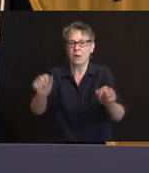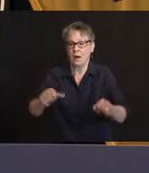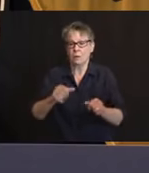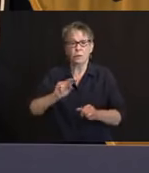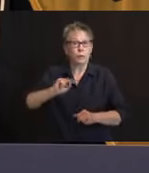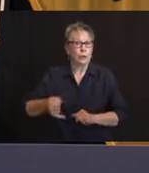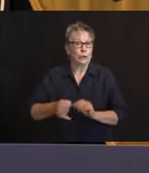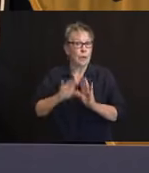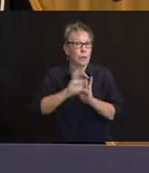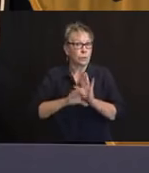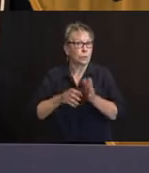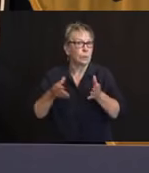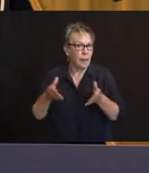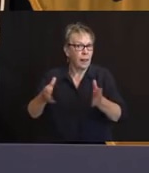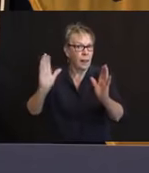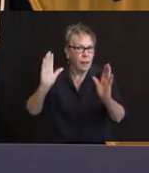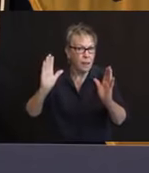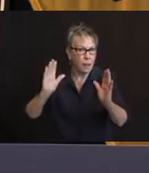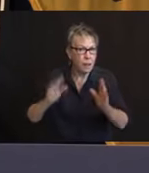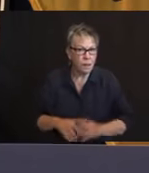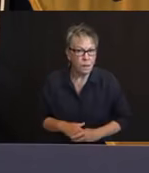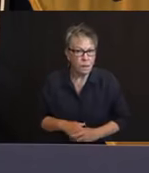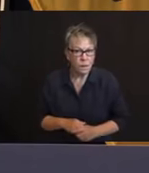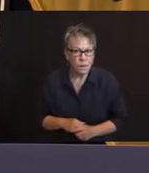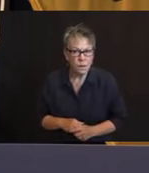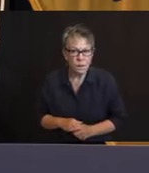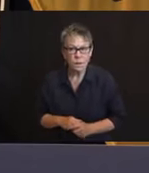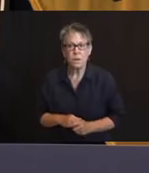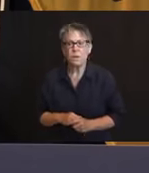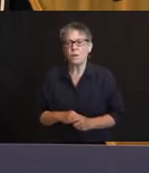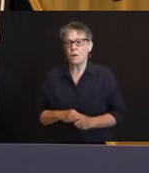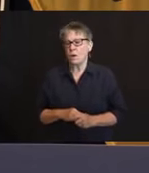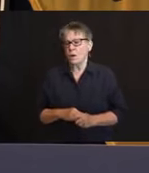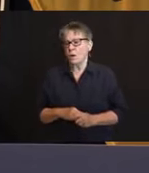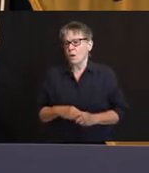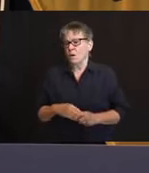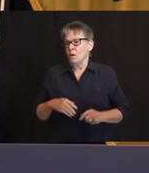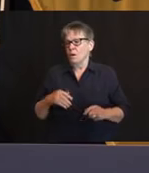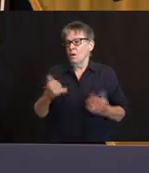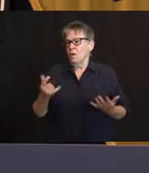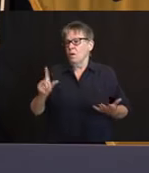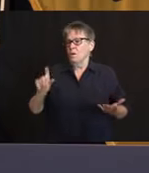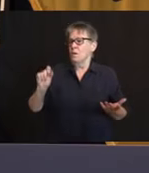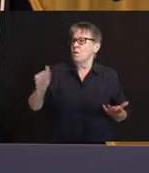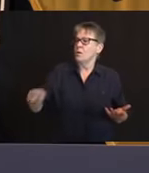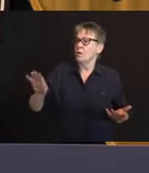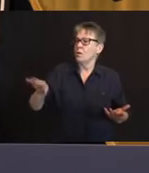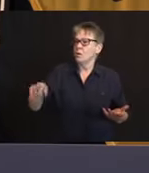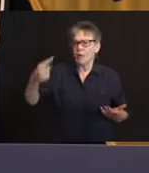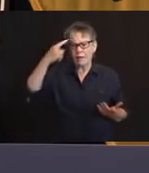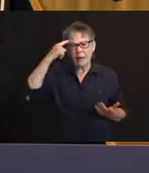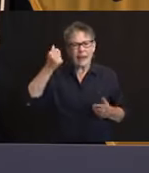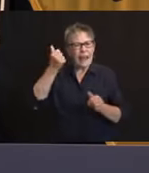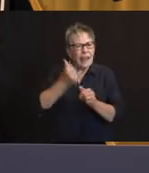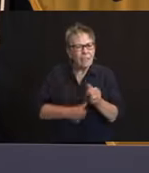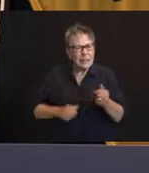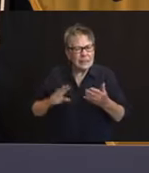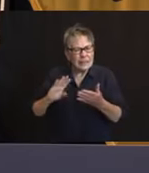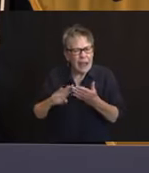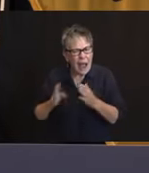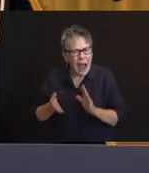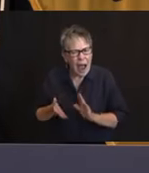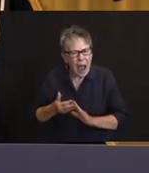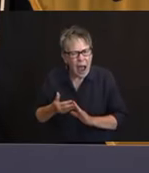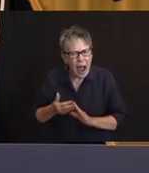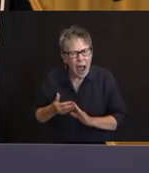Governor, do you think every town should have a civilian review board to investigate conduct of local police? And do you